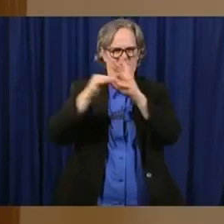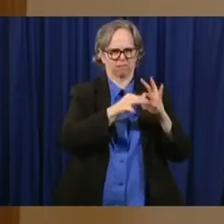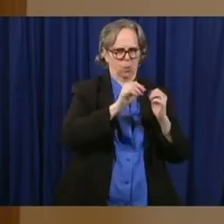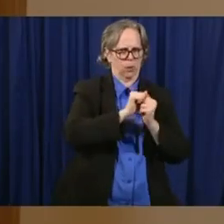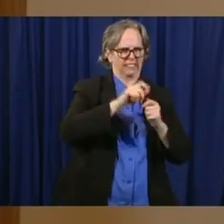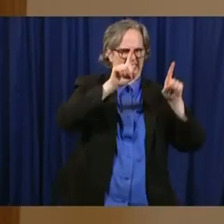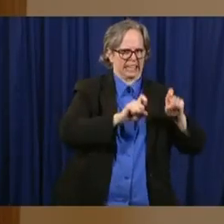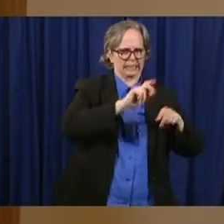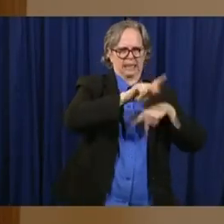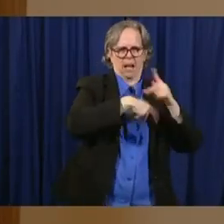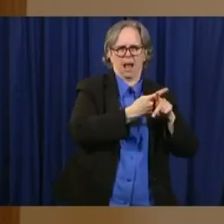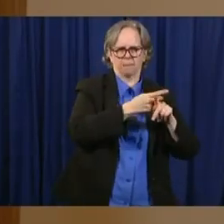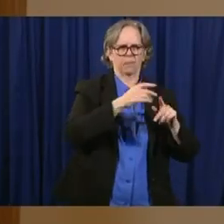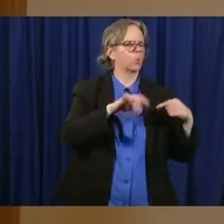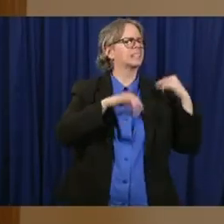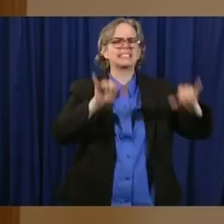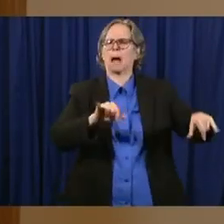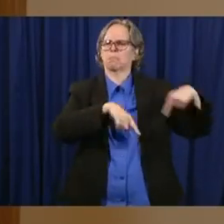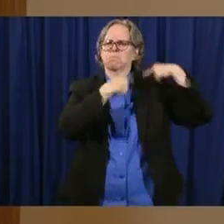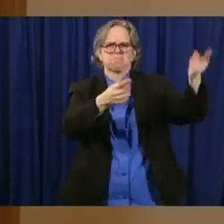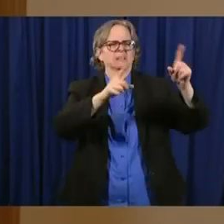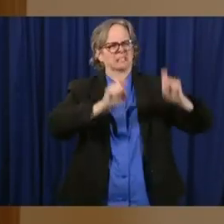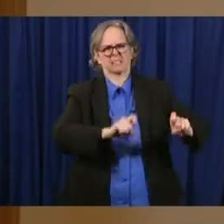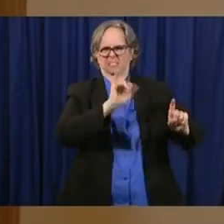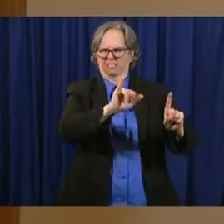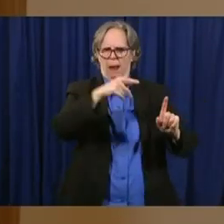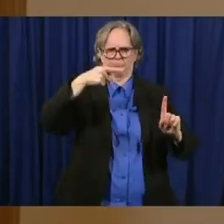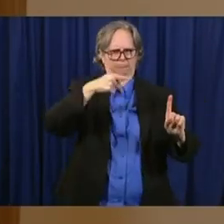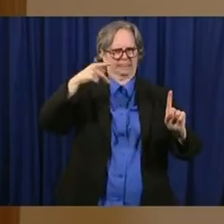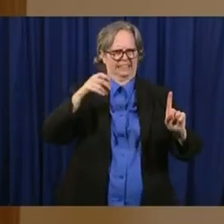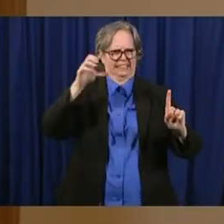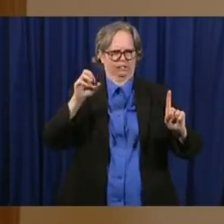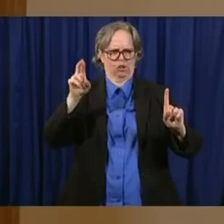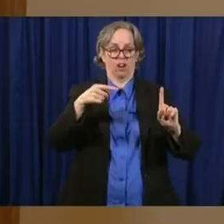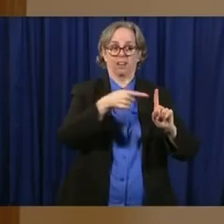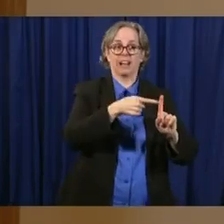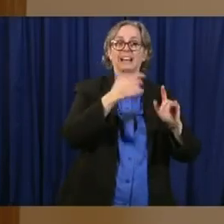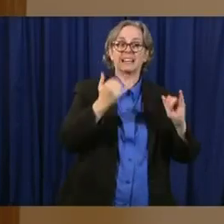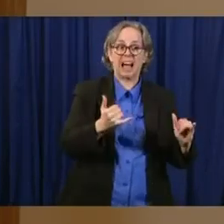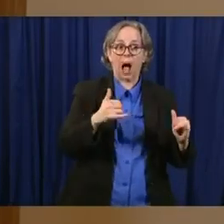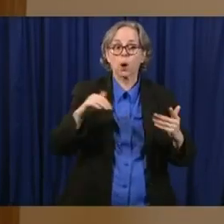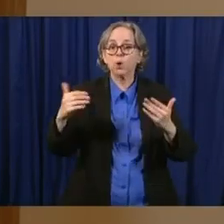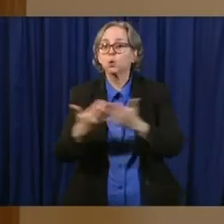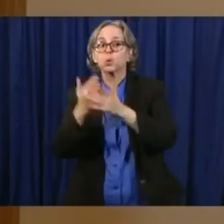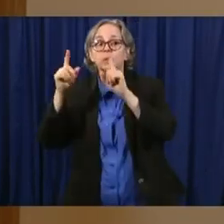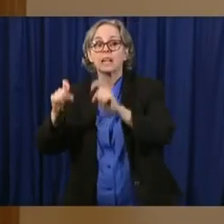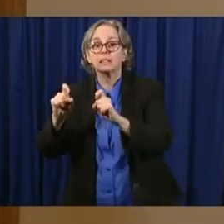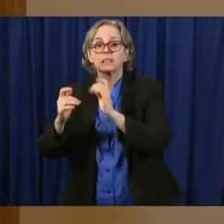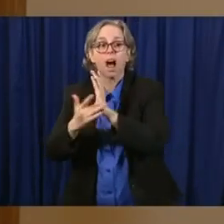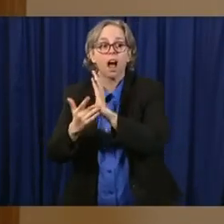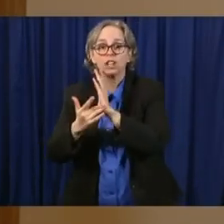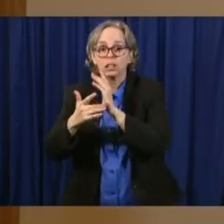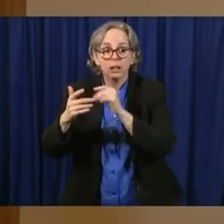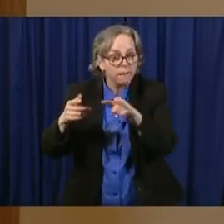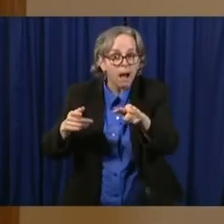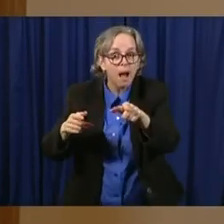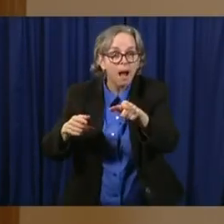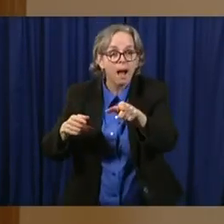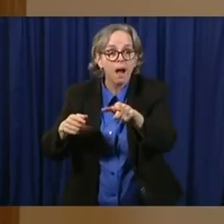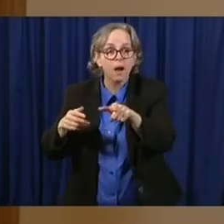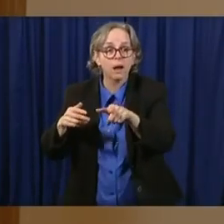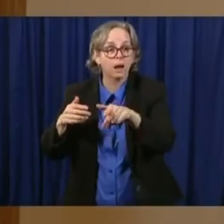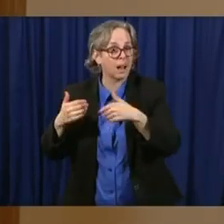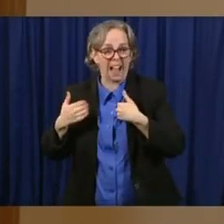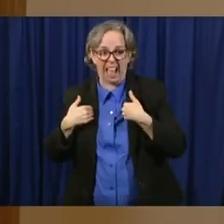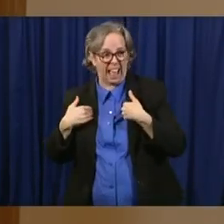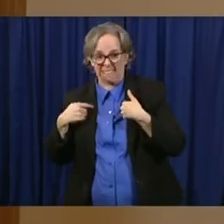for the most part all along. Now there are some new testing technologies available. We still don't have them in any